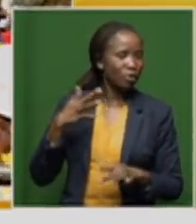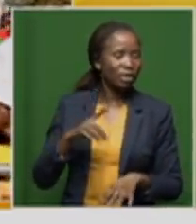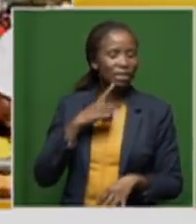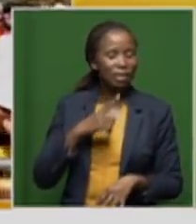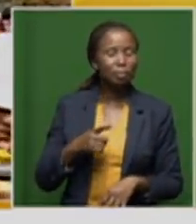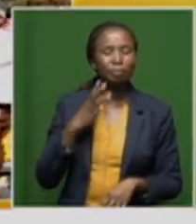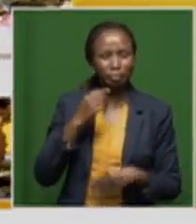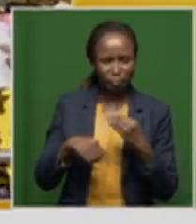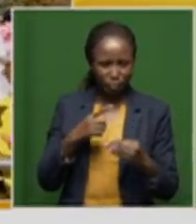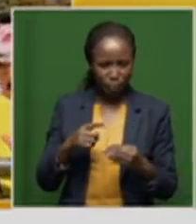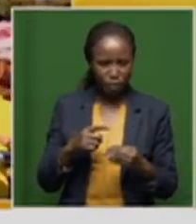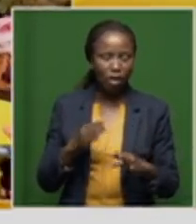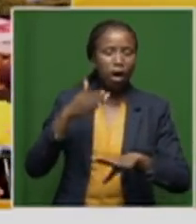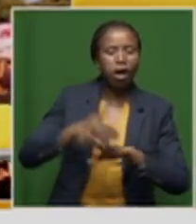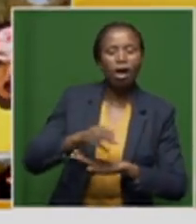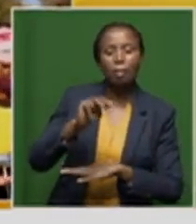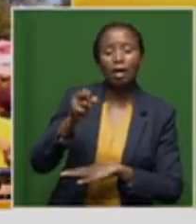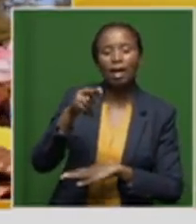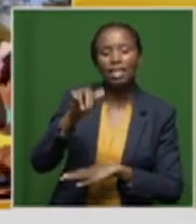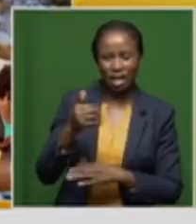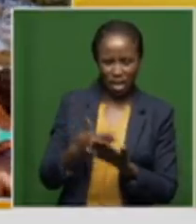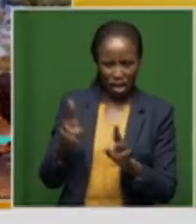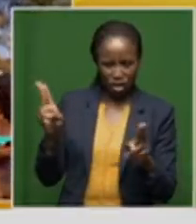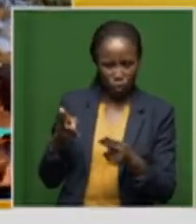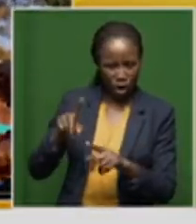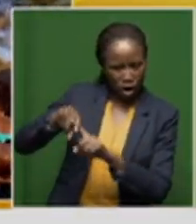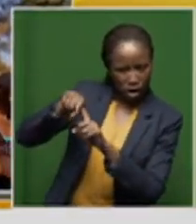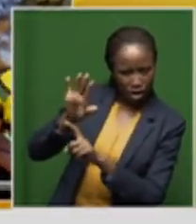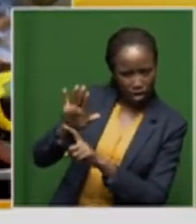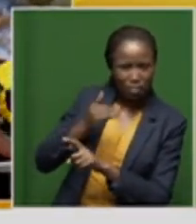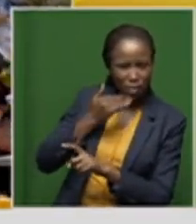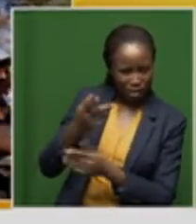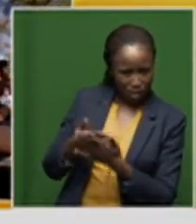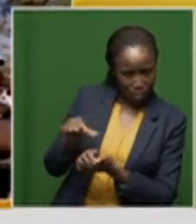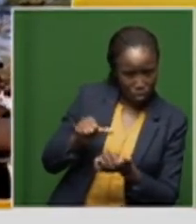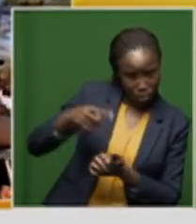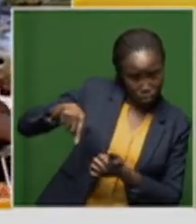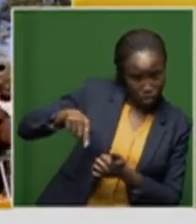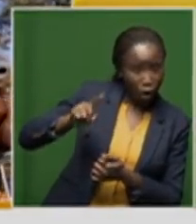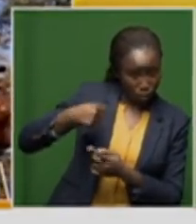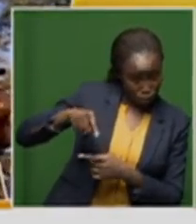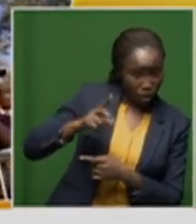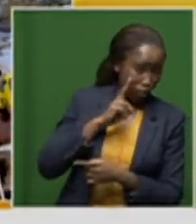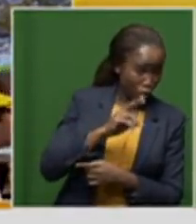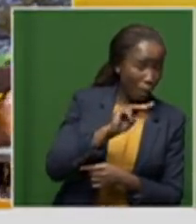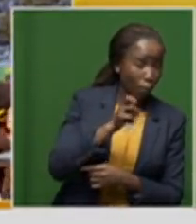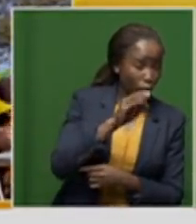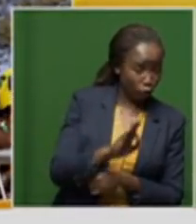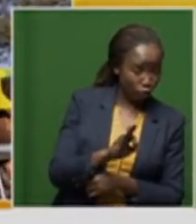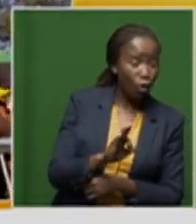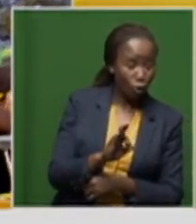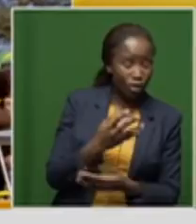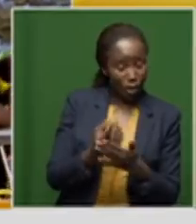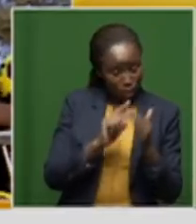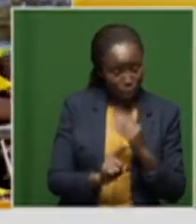Samgele, we spoke to the... Makanya, I'm going to have to cut you short. I'm going to go and stop Advocate Dalimpofu, and hopefully